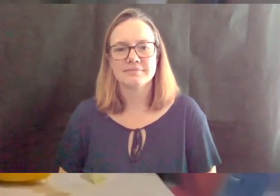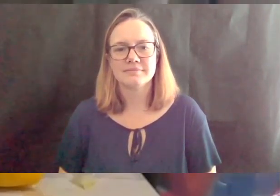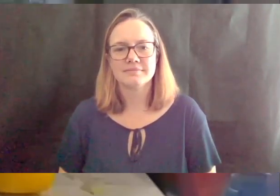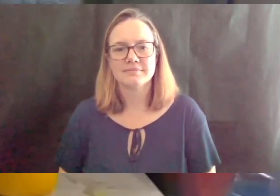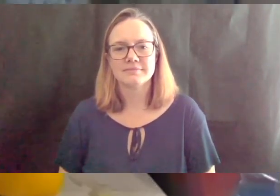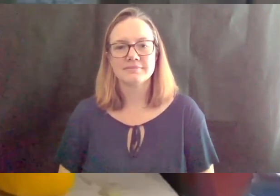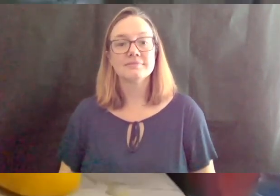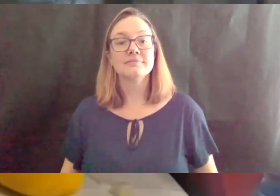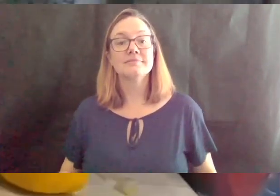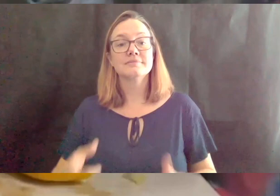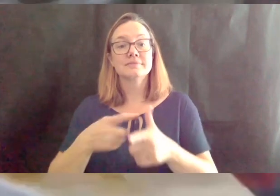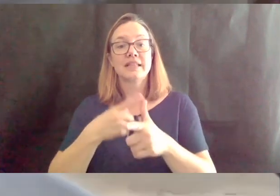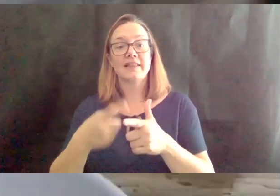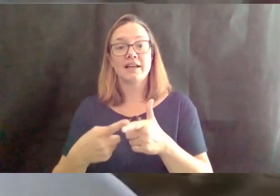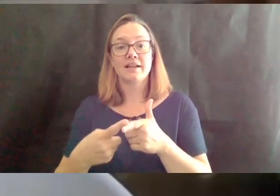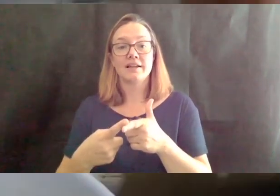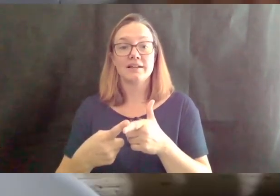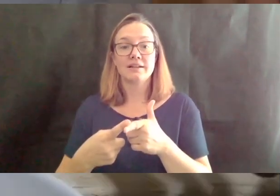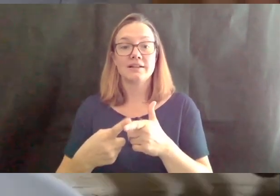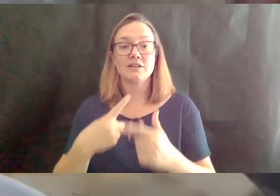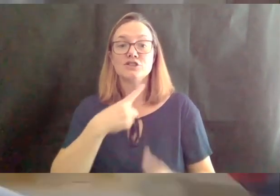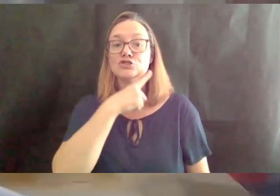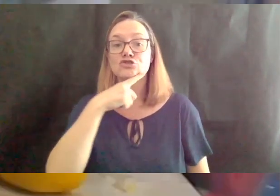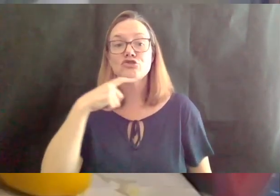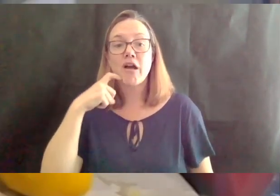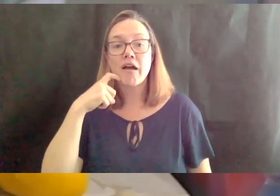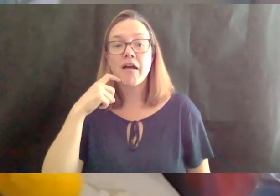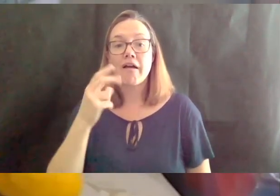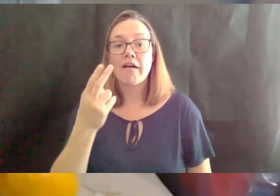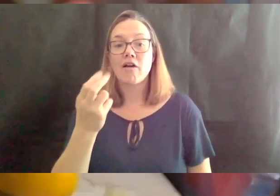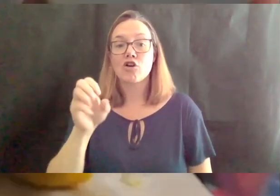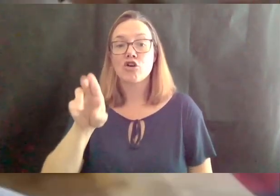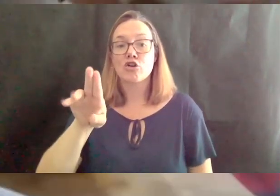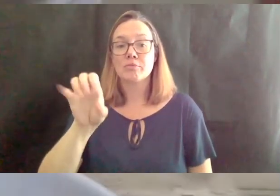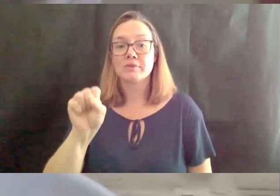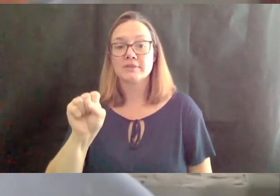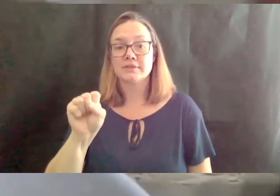And then our dried herbs.